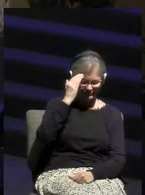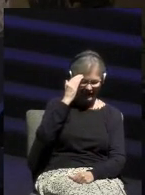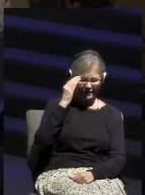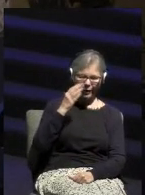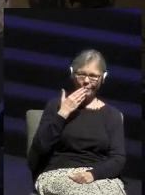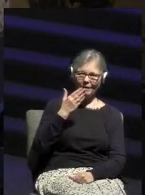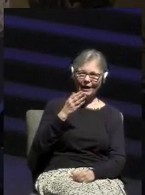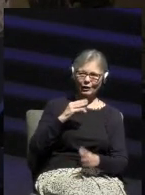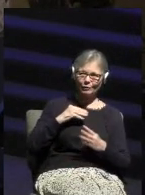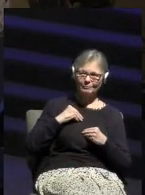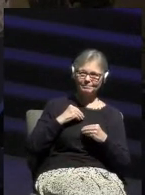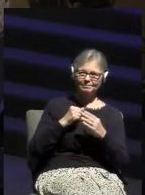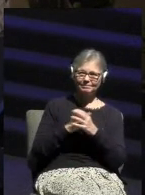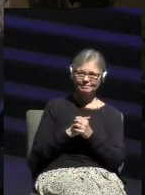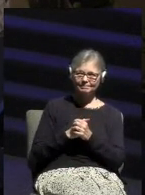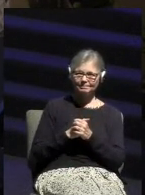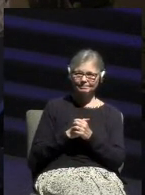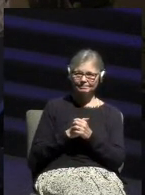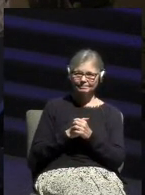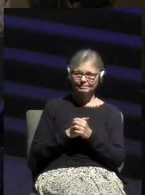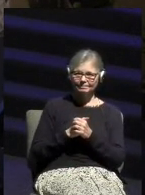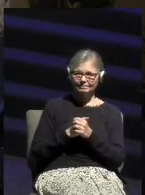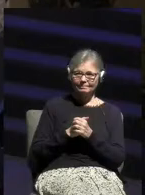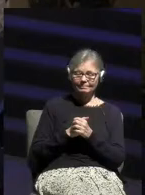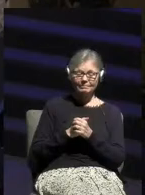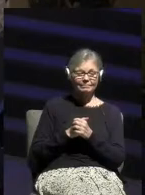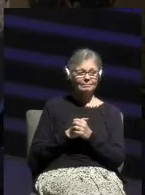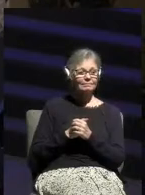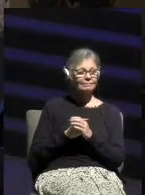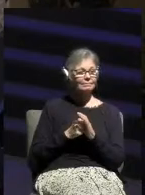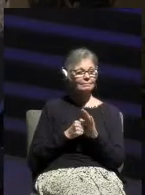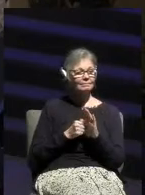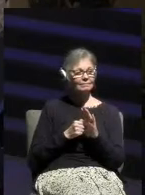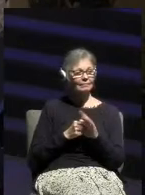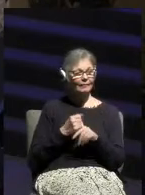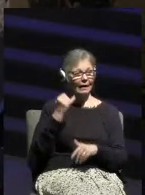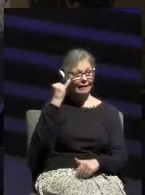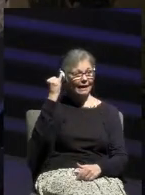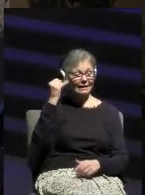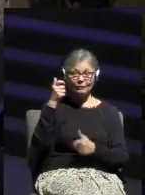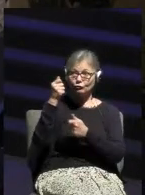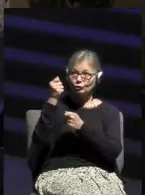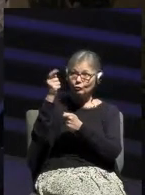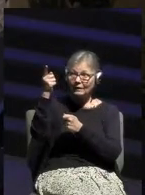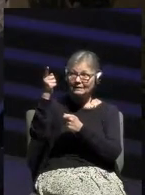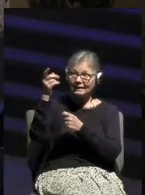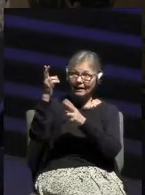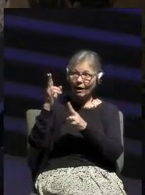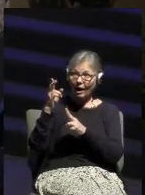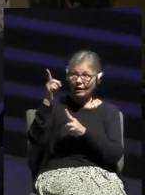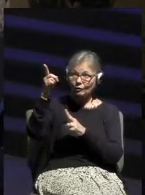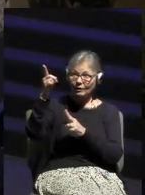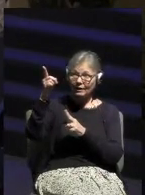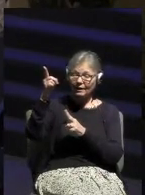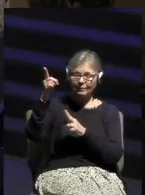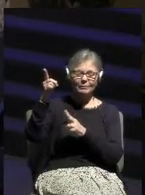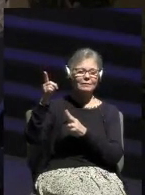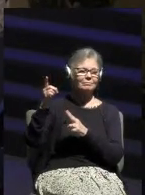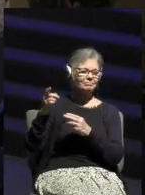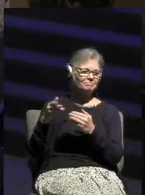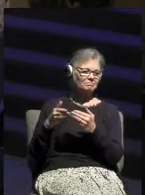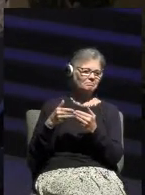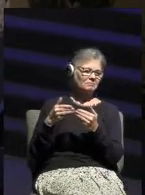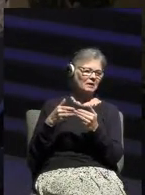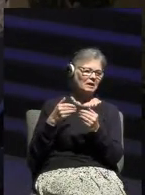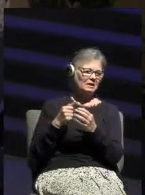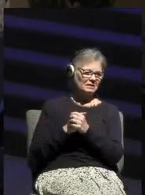you to live out this idea of trusting and honoring the Lord Jesus